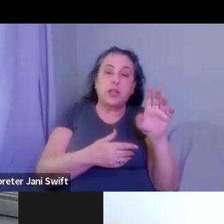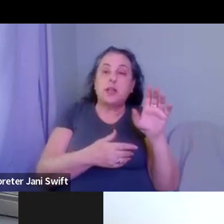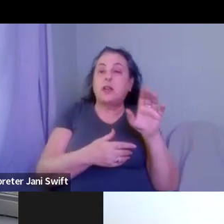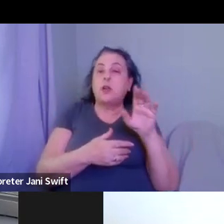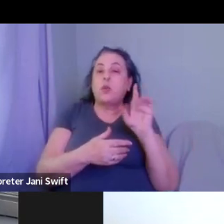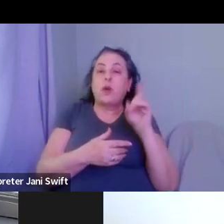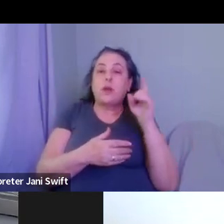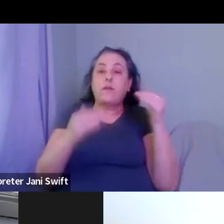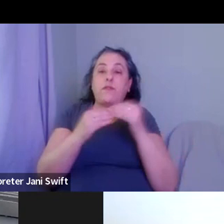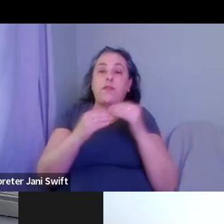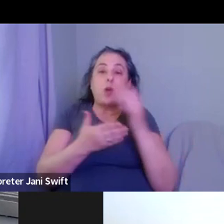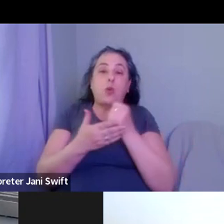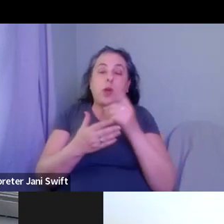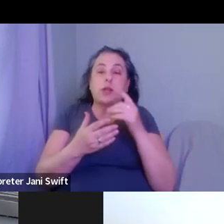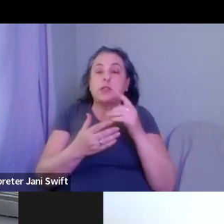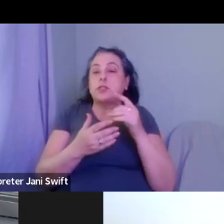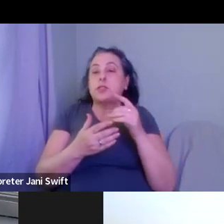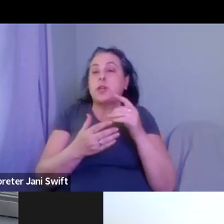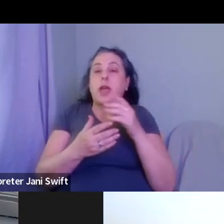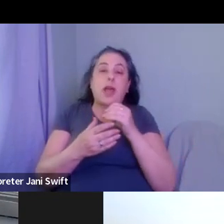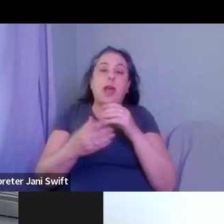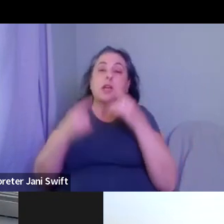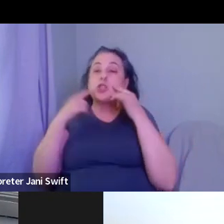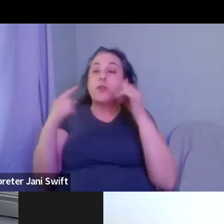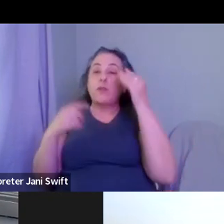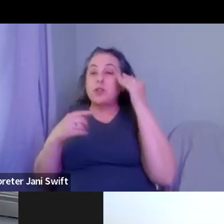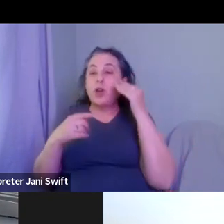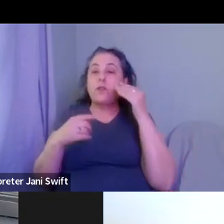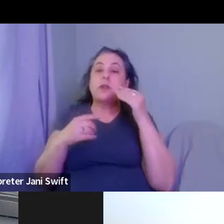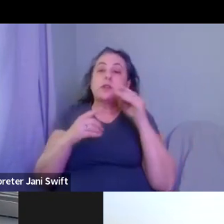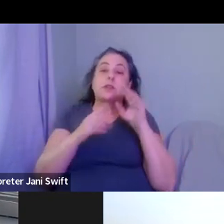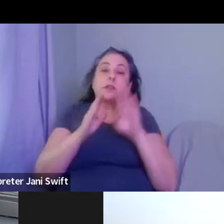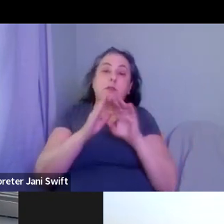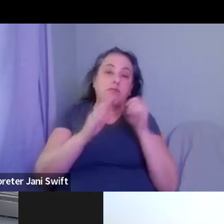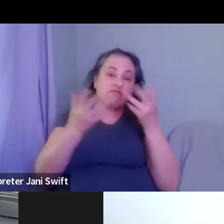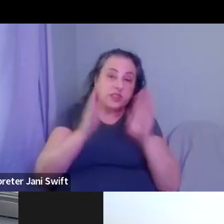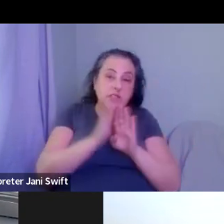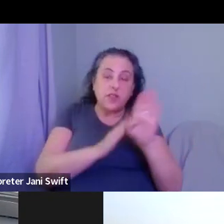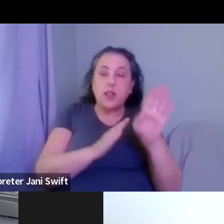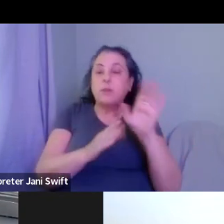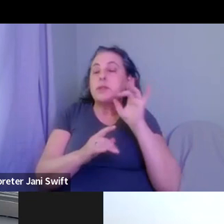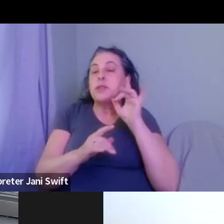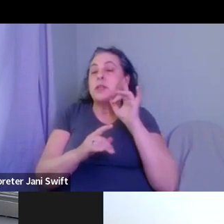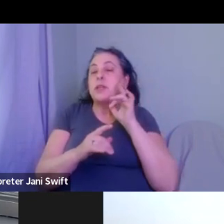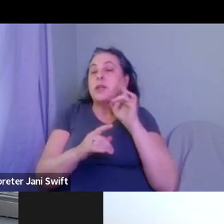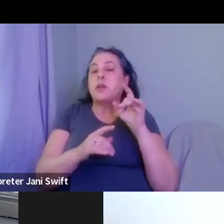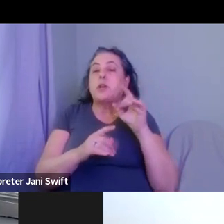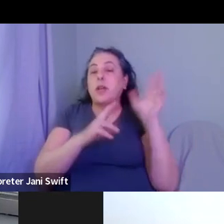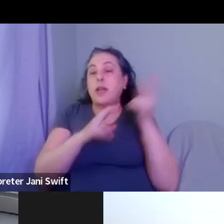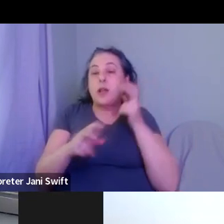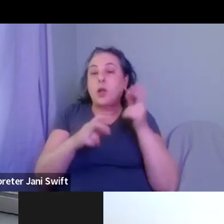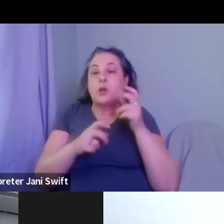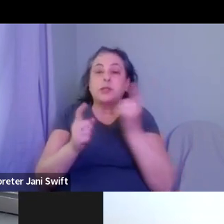Know developed, and it's an interactive, you can download it, and that's just a helpful organizing tool.